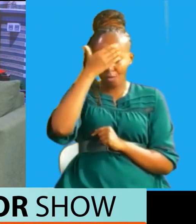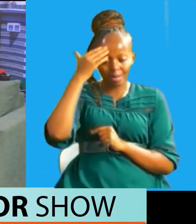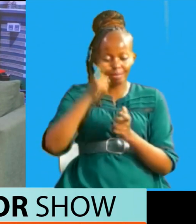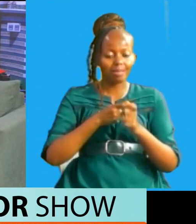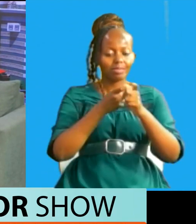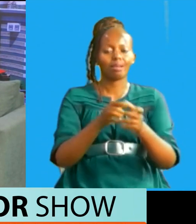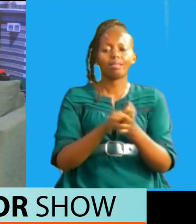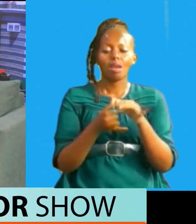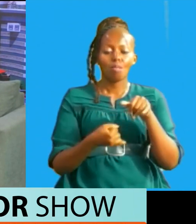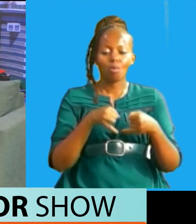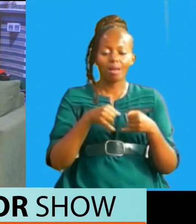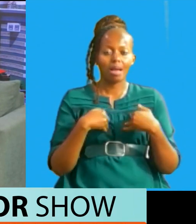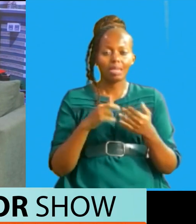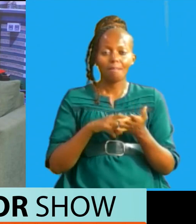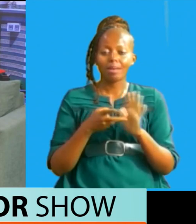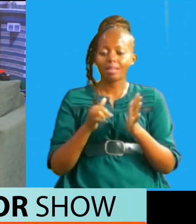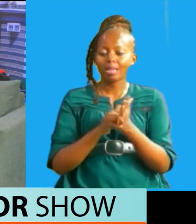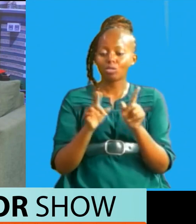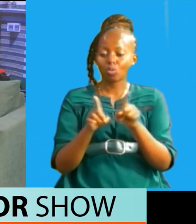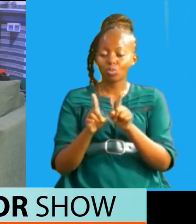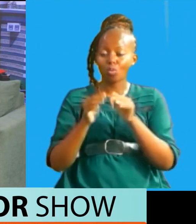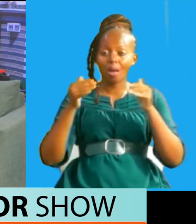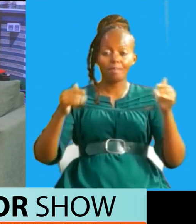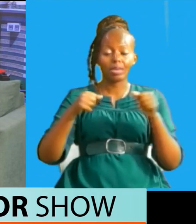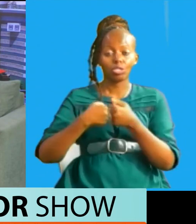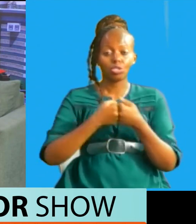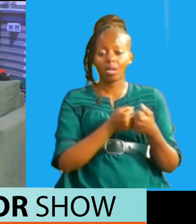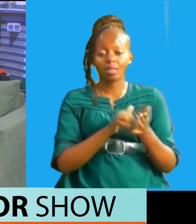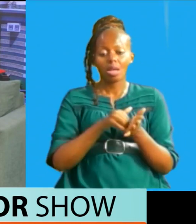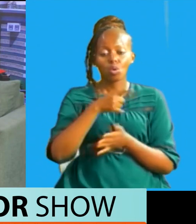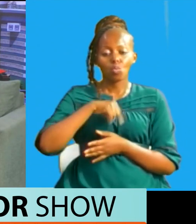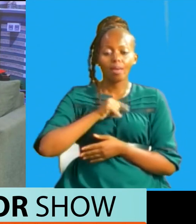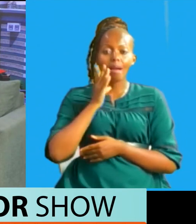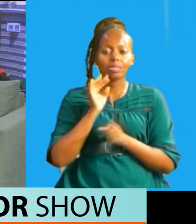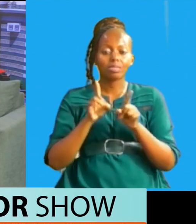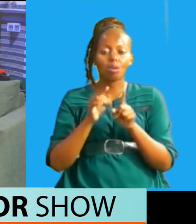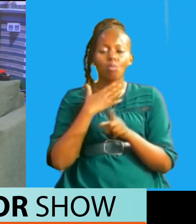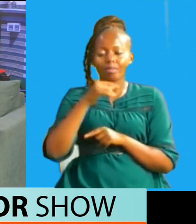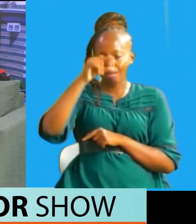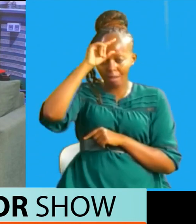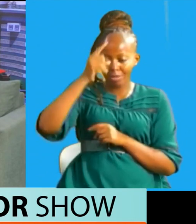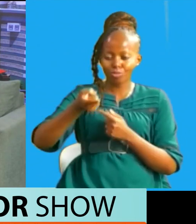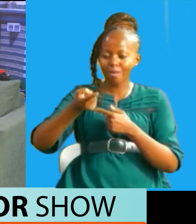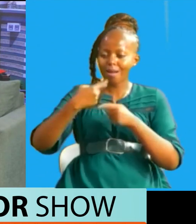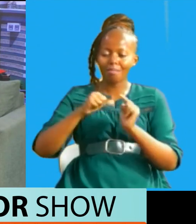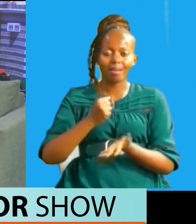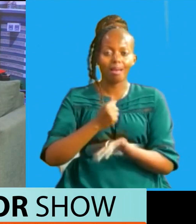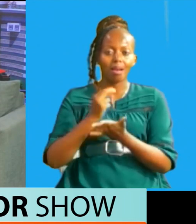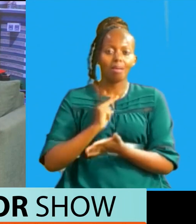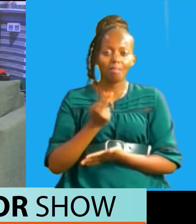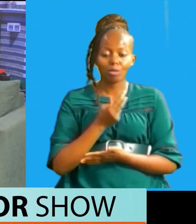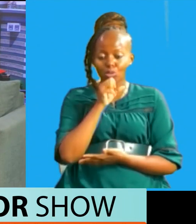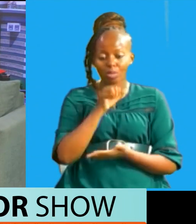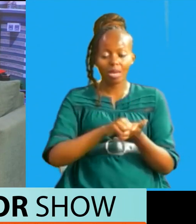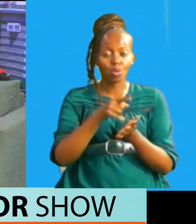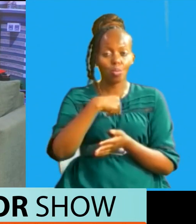of modeling. Therefore, that is also a challenge, and I would love also the government to just come through for us so that